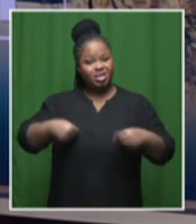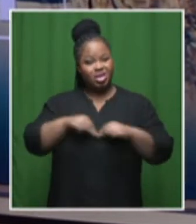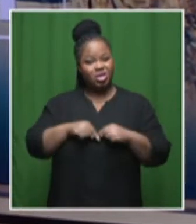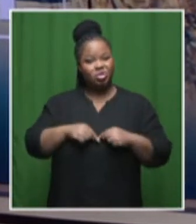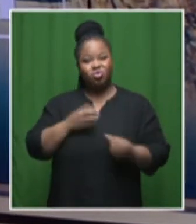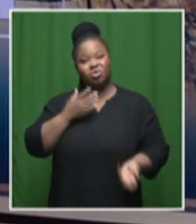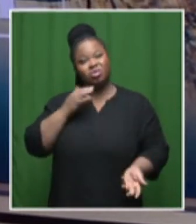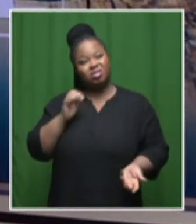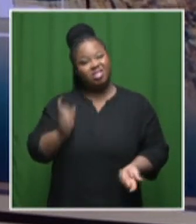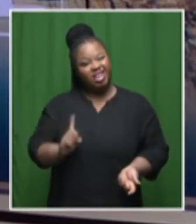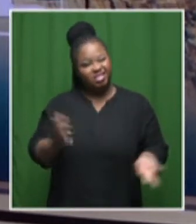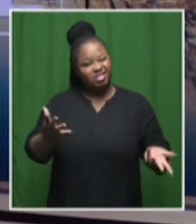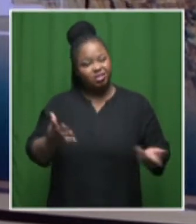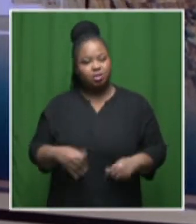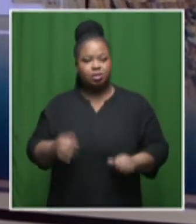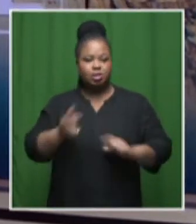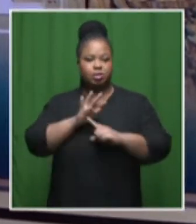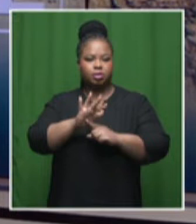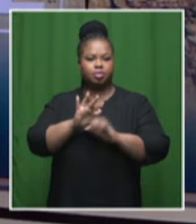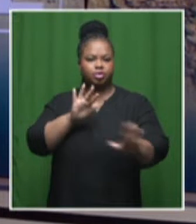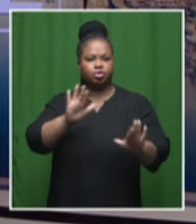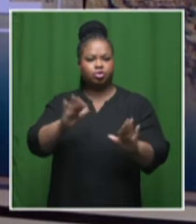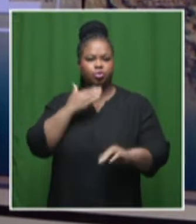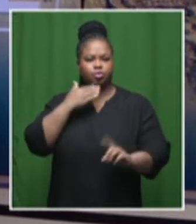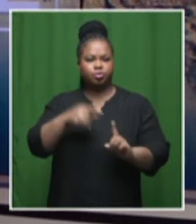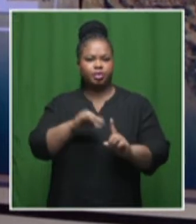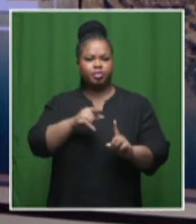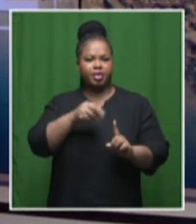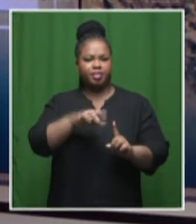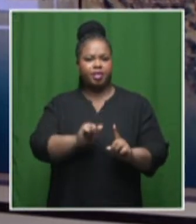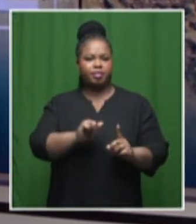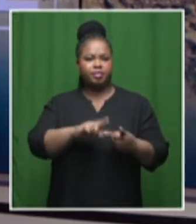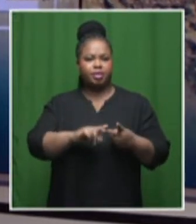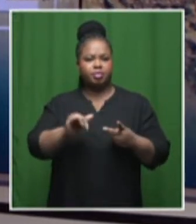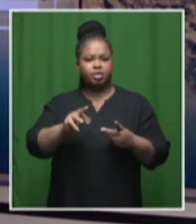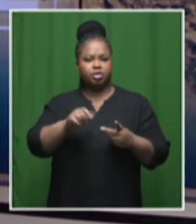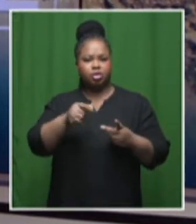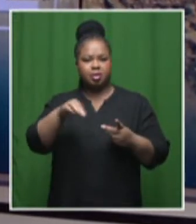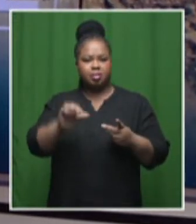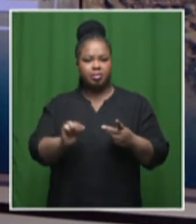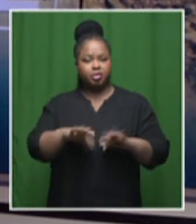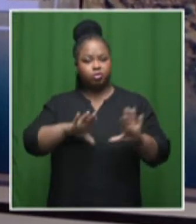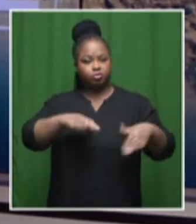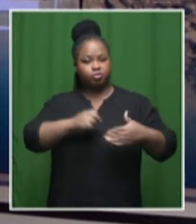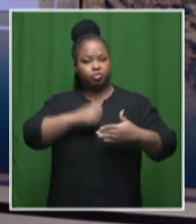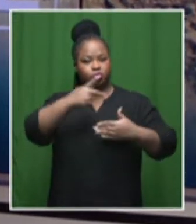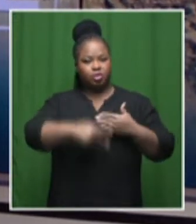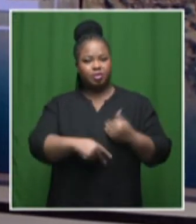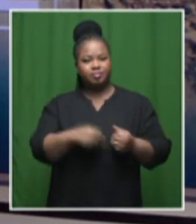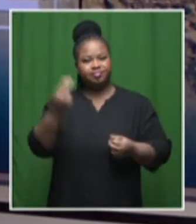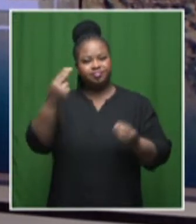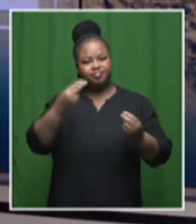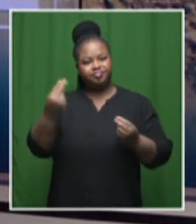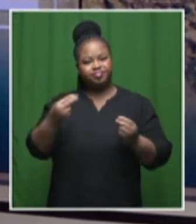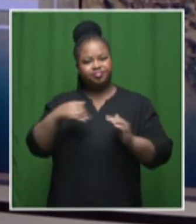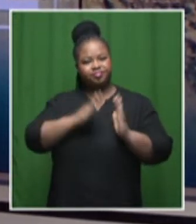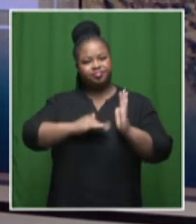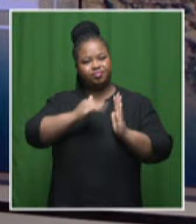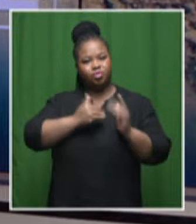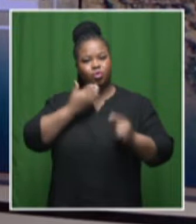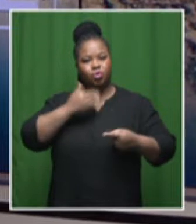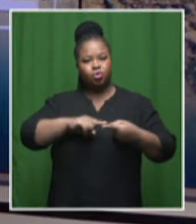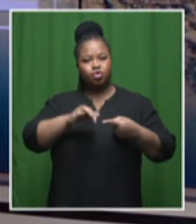exhibition that is curated by Samantha, Modisenyane and Masechaba Moloi. This group project features artists such as Jodi